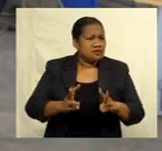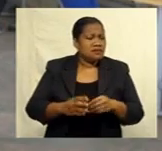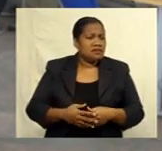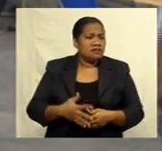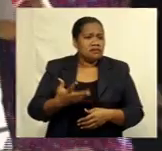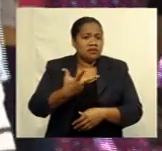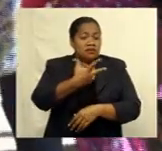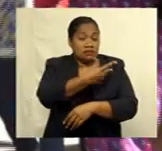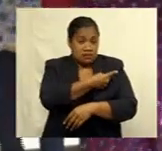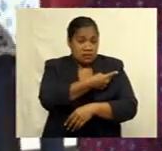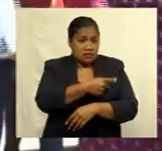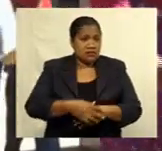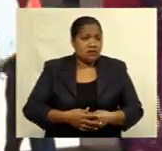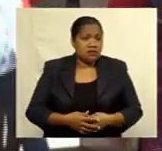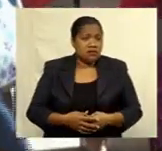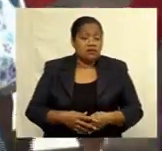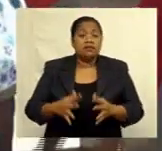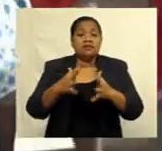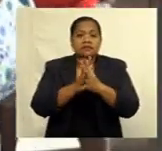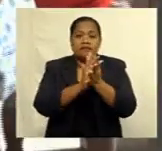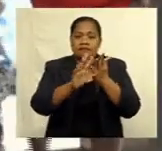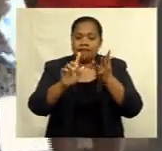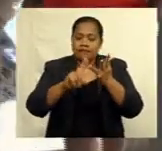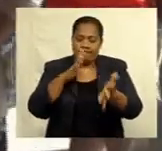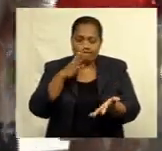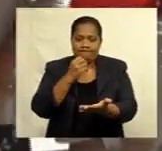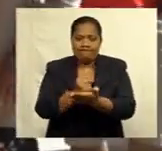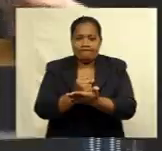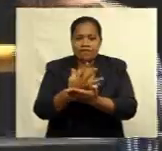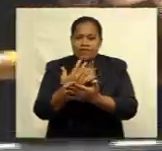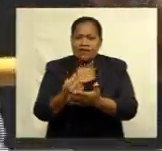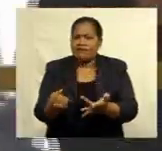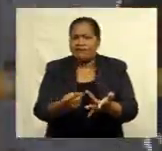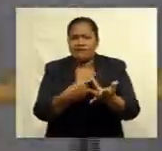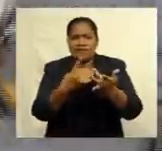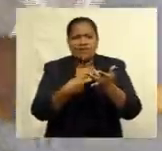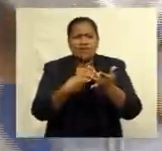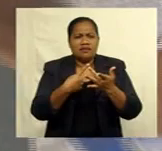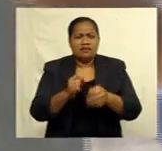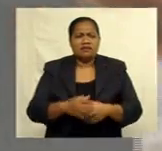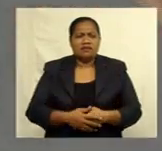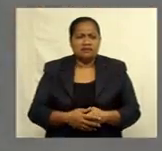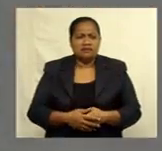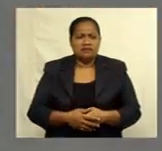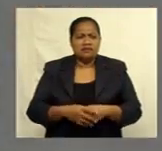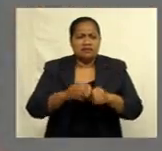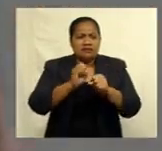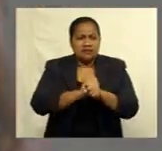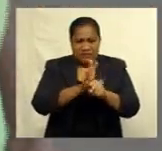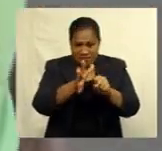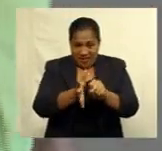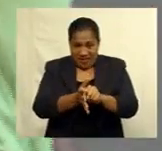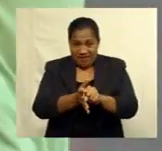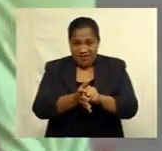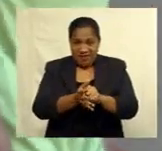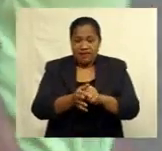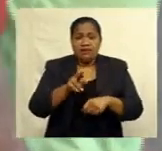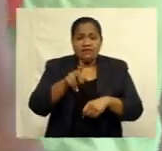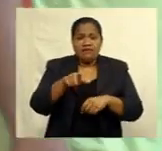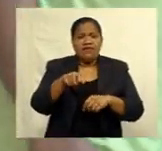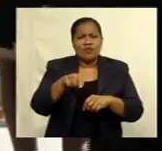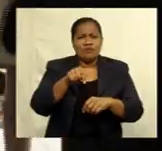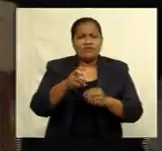as possible. The WHO confirms that several other COVID treatments are on trial and results are expected next